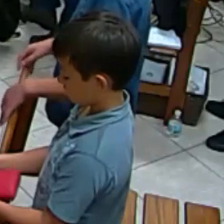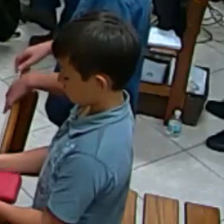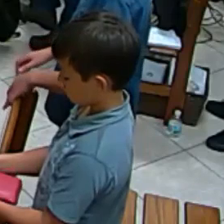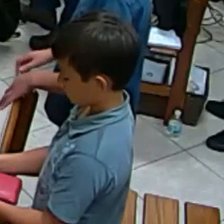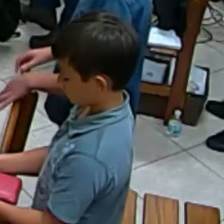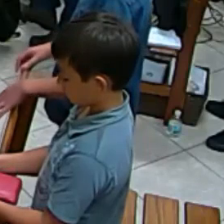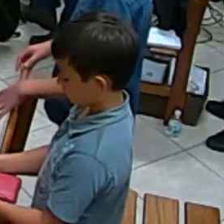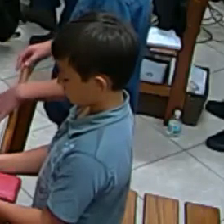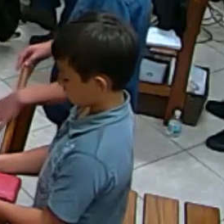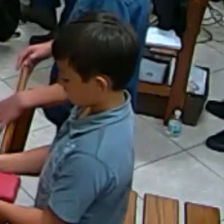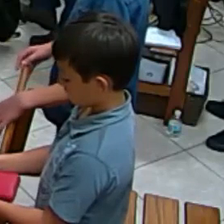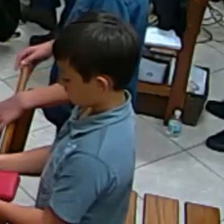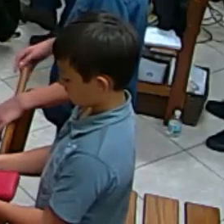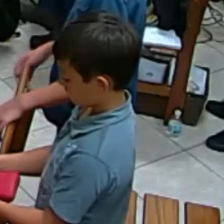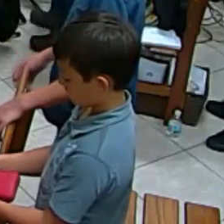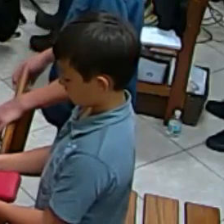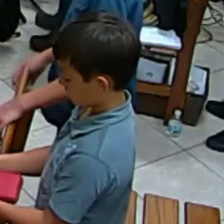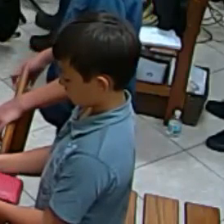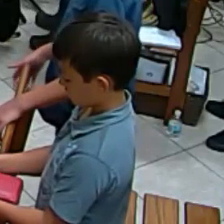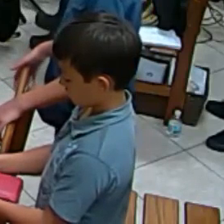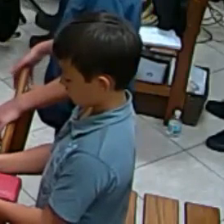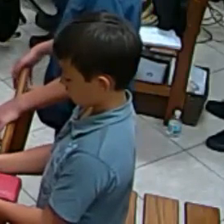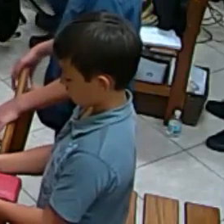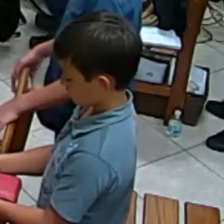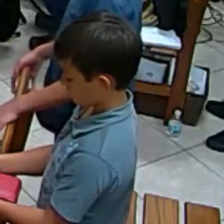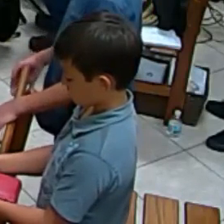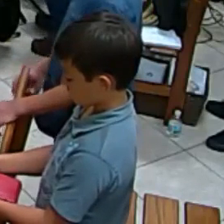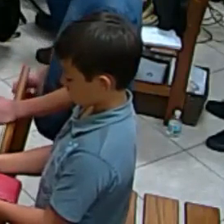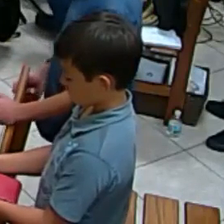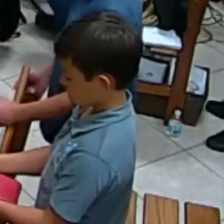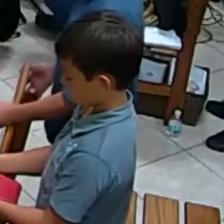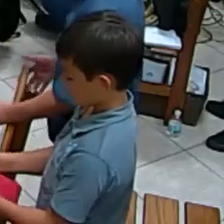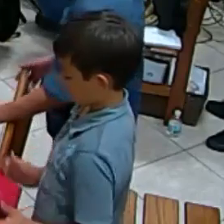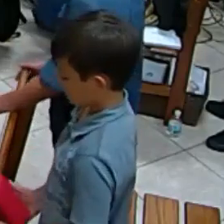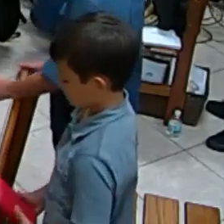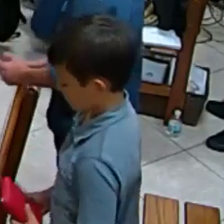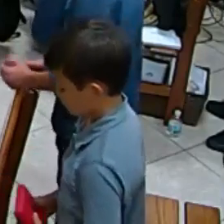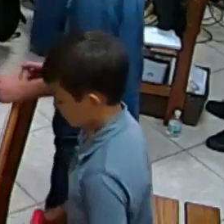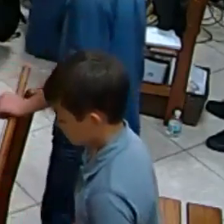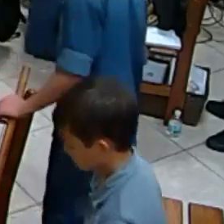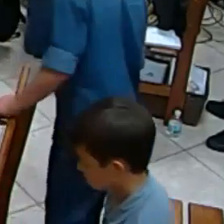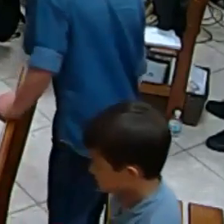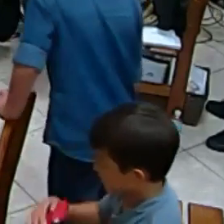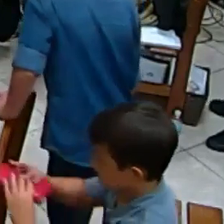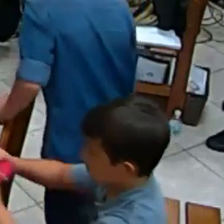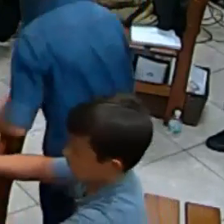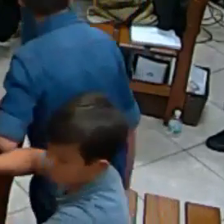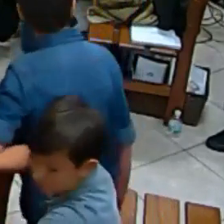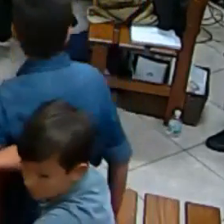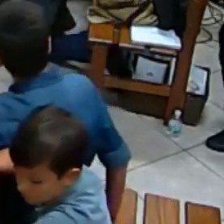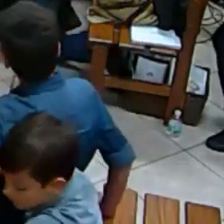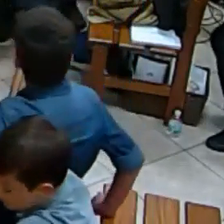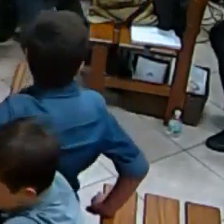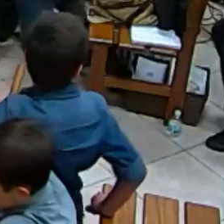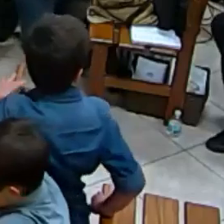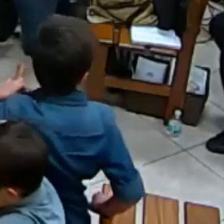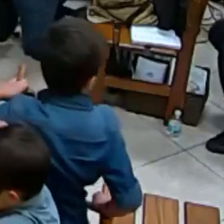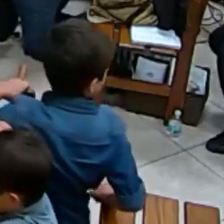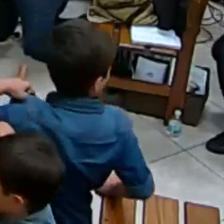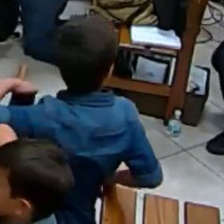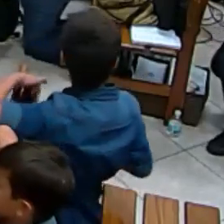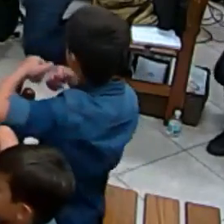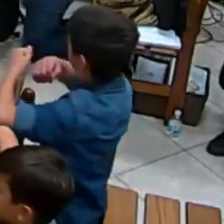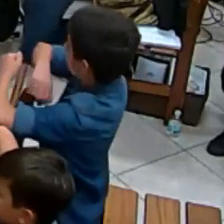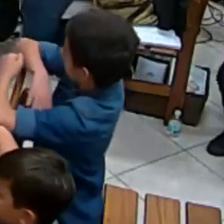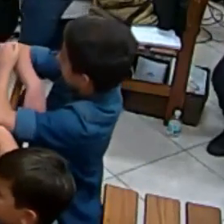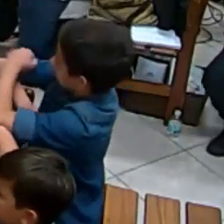be able to put all those things in practice. Those that desire may kneel down. We're going to pray for the brethren so that the Lord